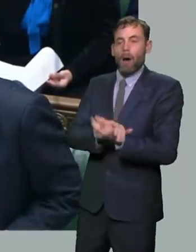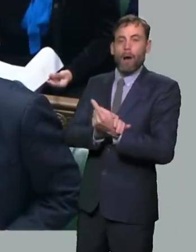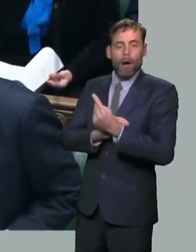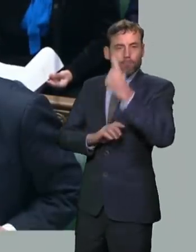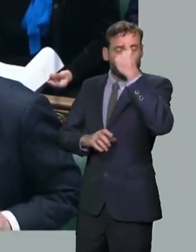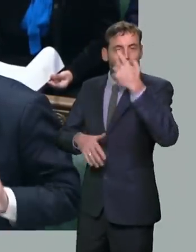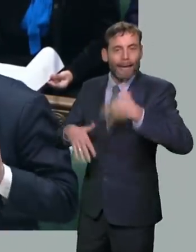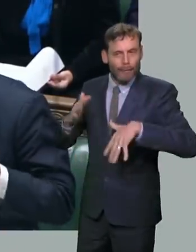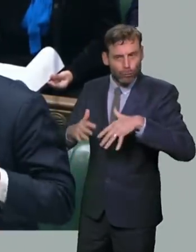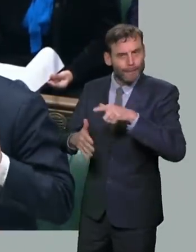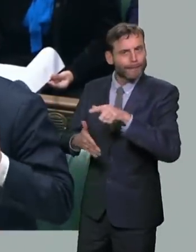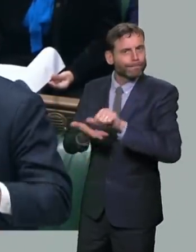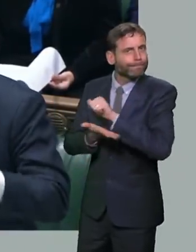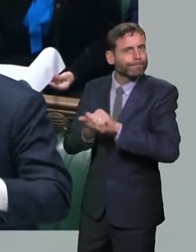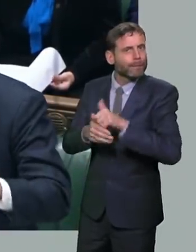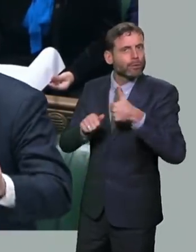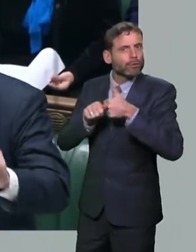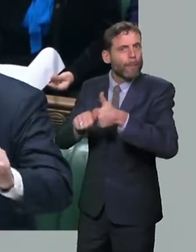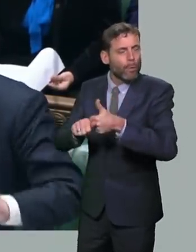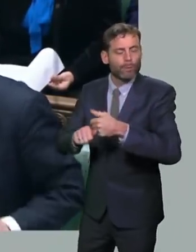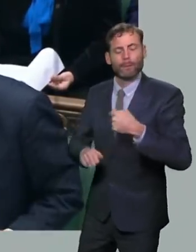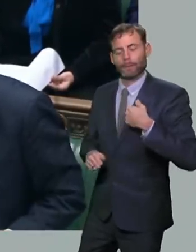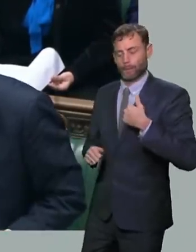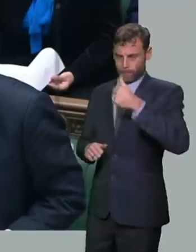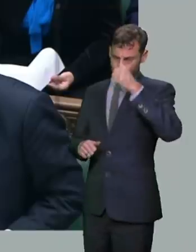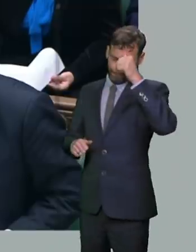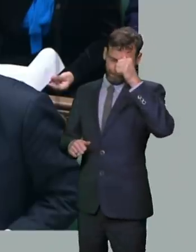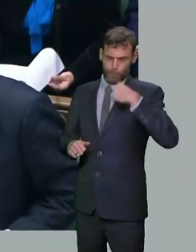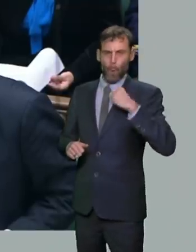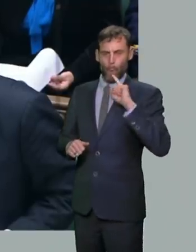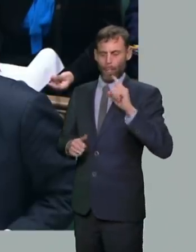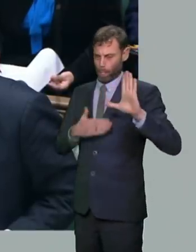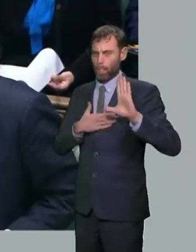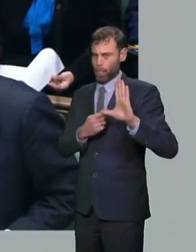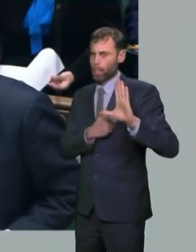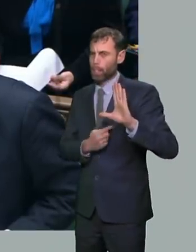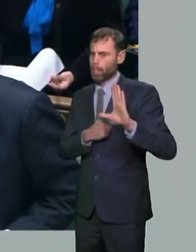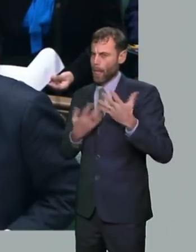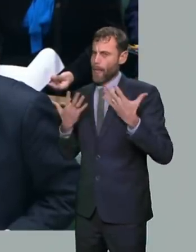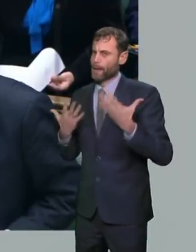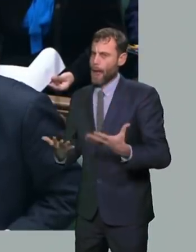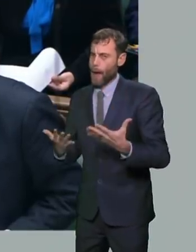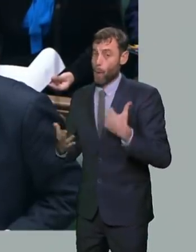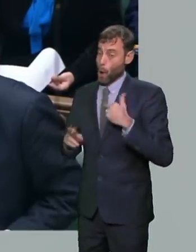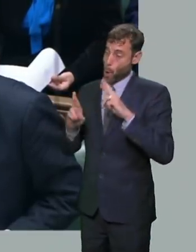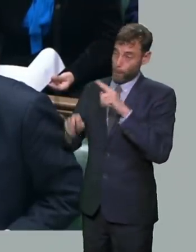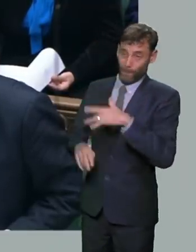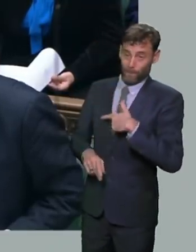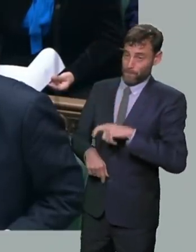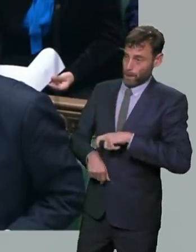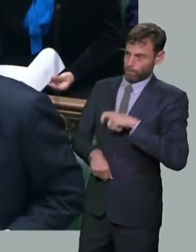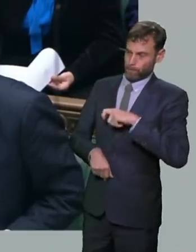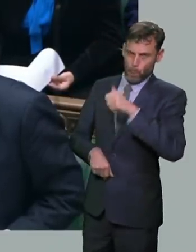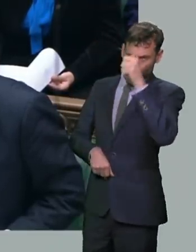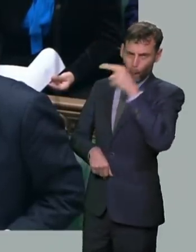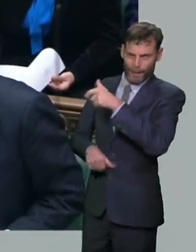have received. And what we can certainly pledge at this stage to do, and I hope this will be of some use to him and the many who care about